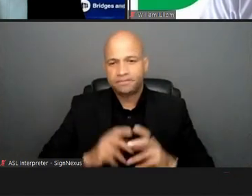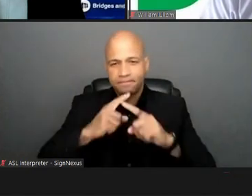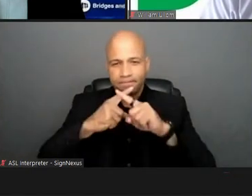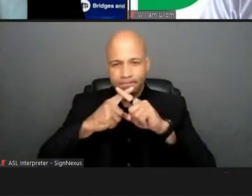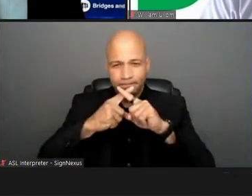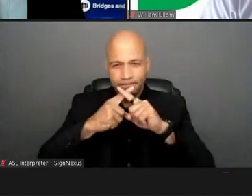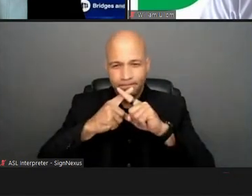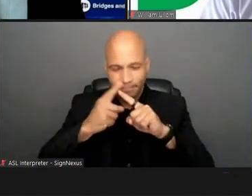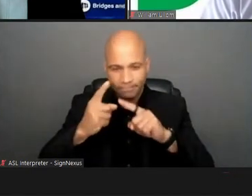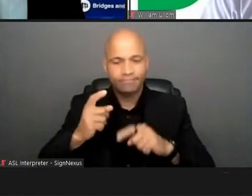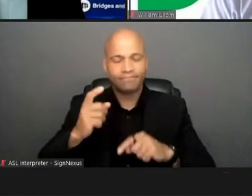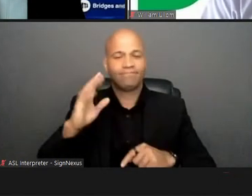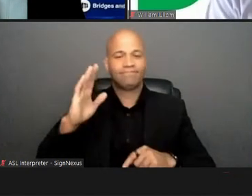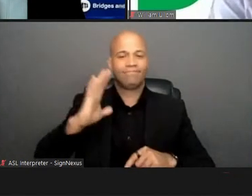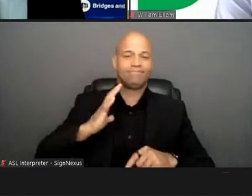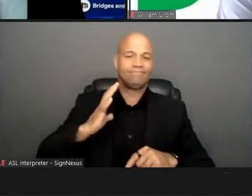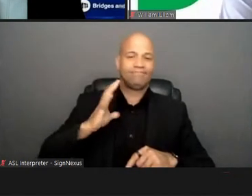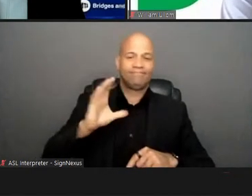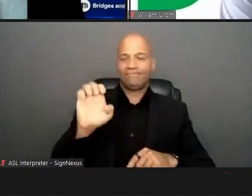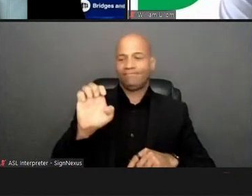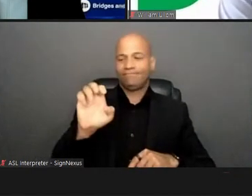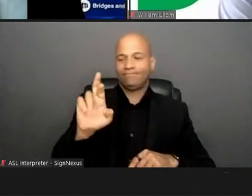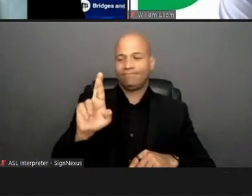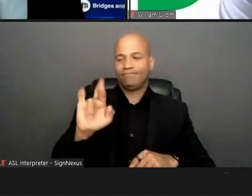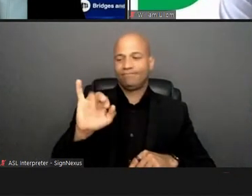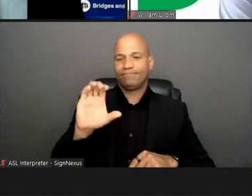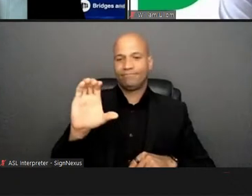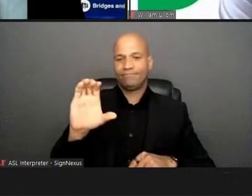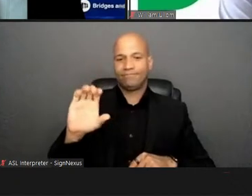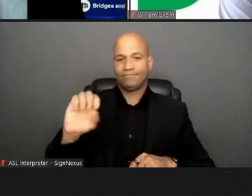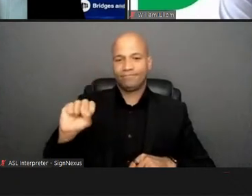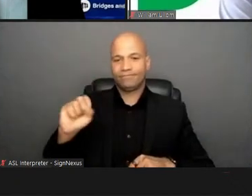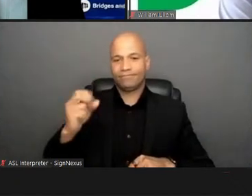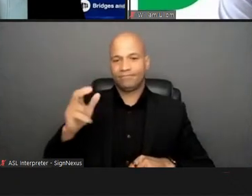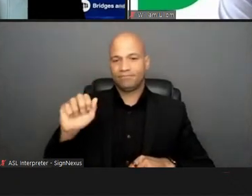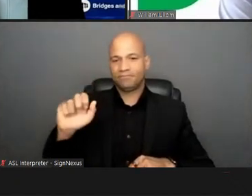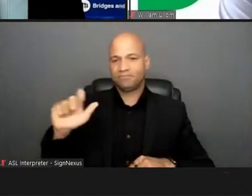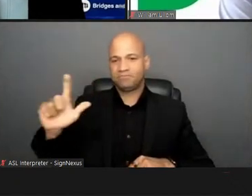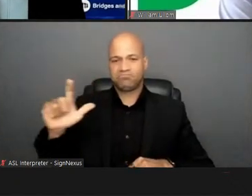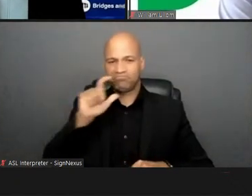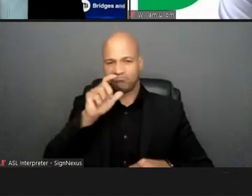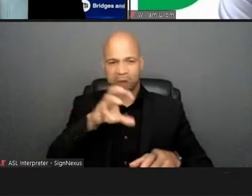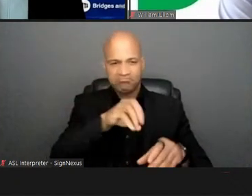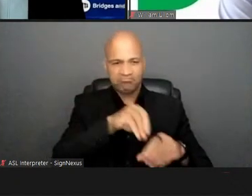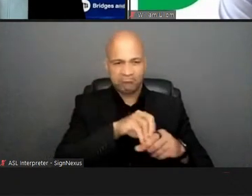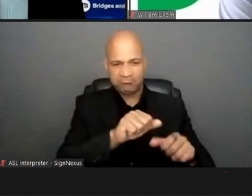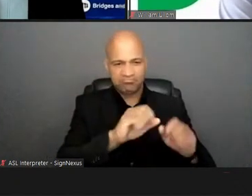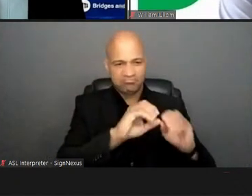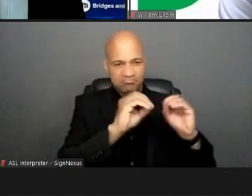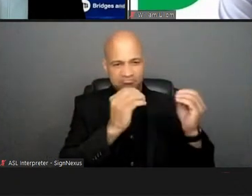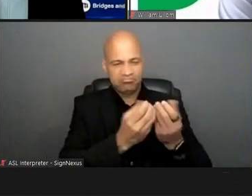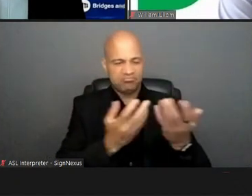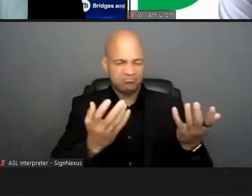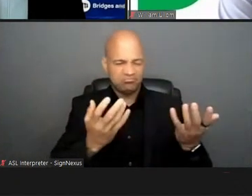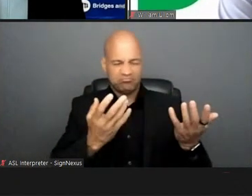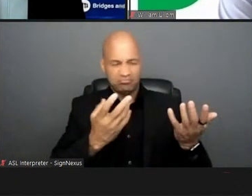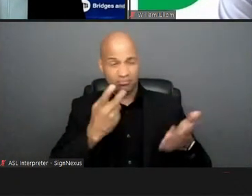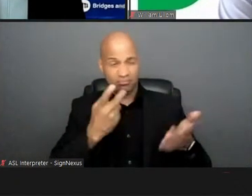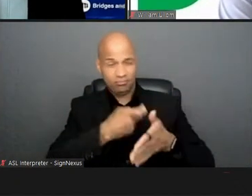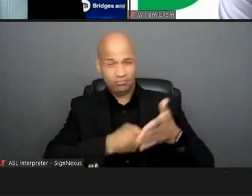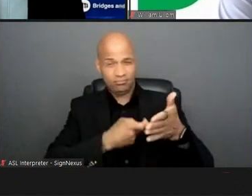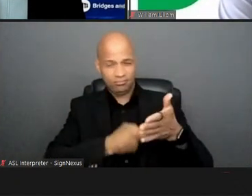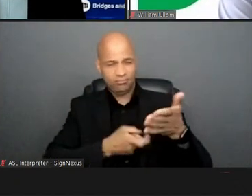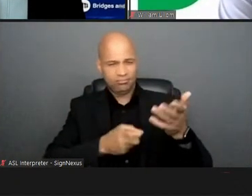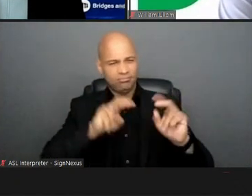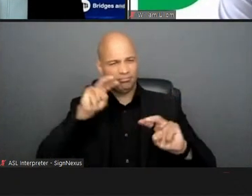all right my name is Eric shell I'm unaffiliated with any organization I've seen the congestion pricing issue from a few